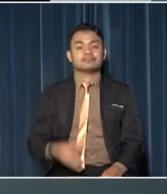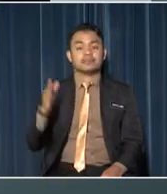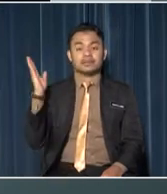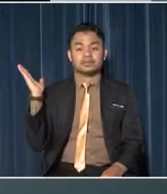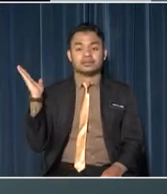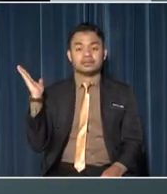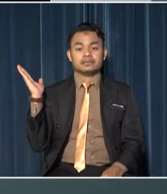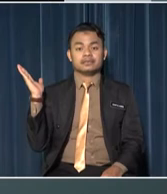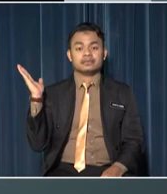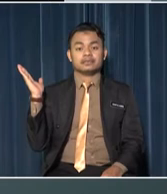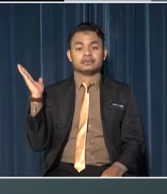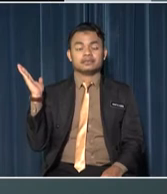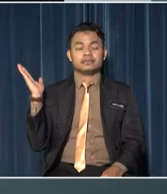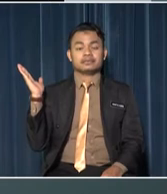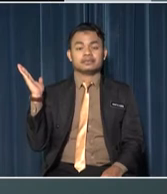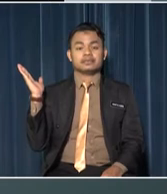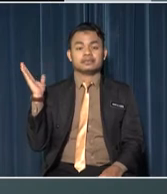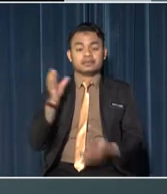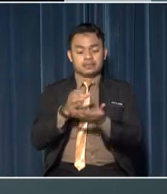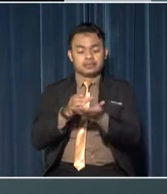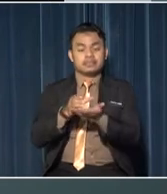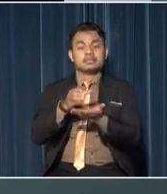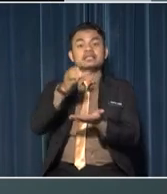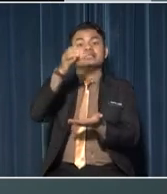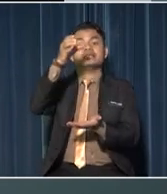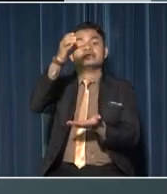This is a cylinder.